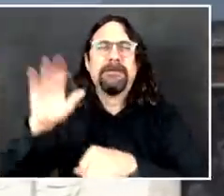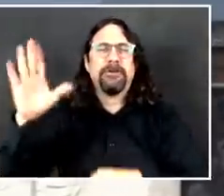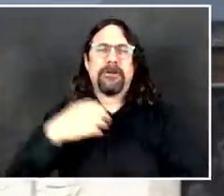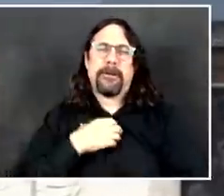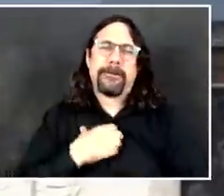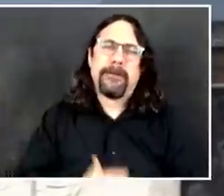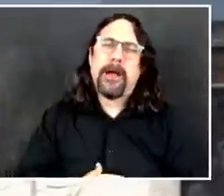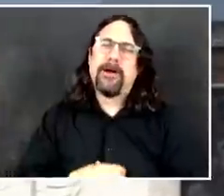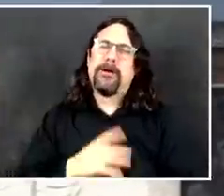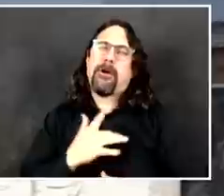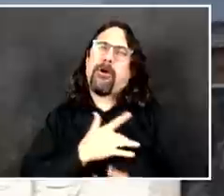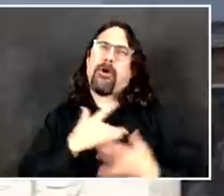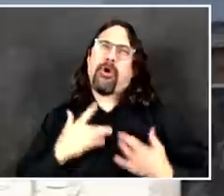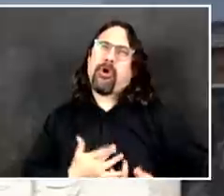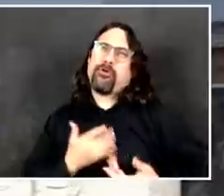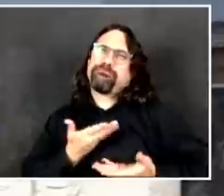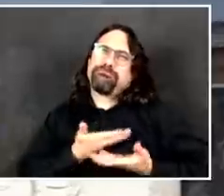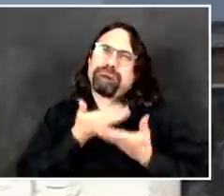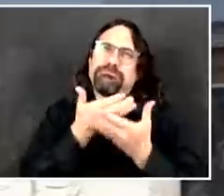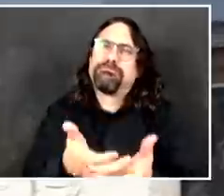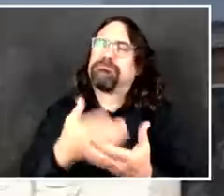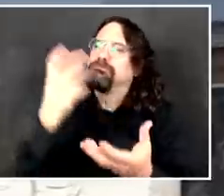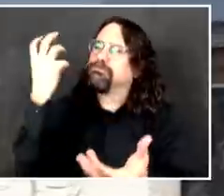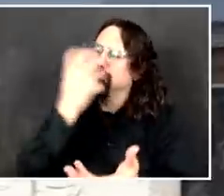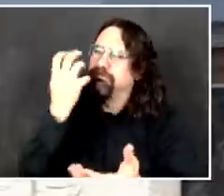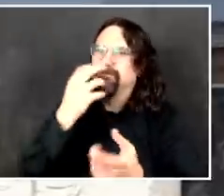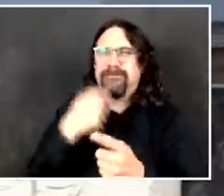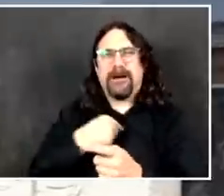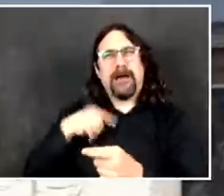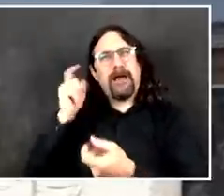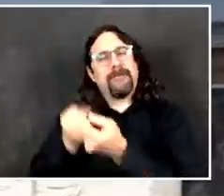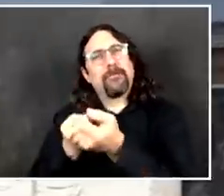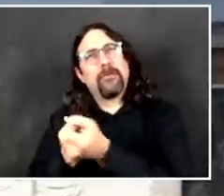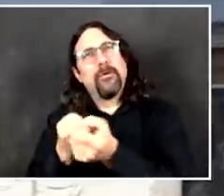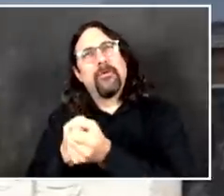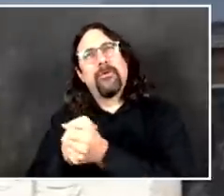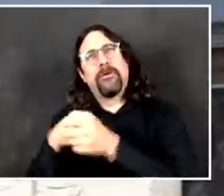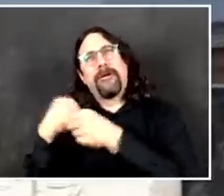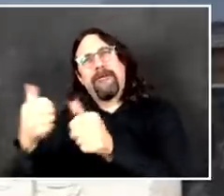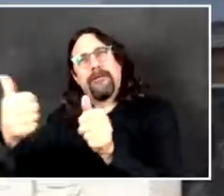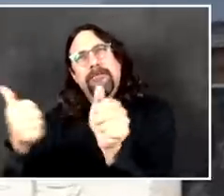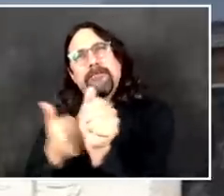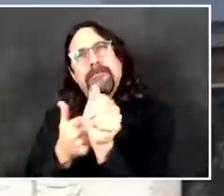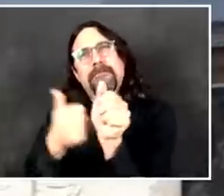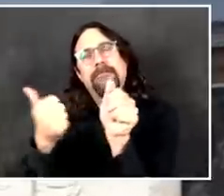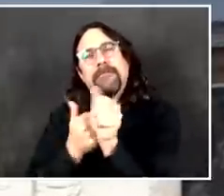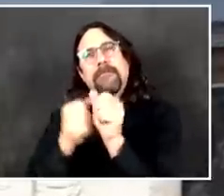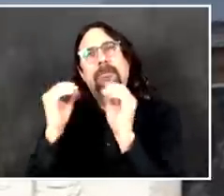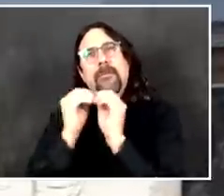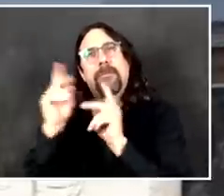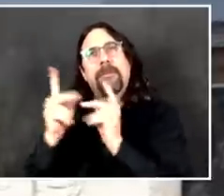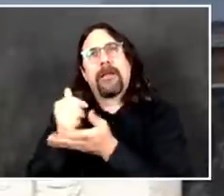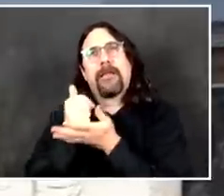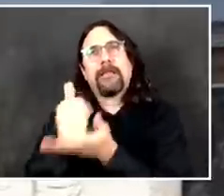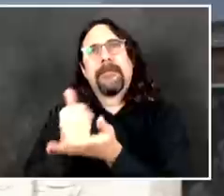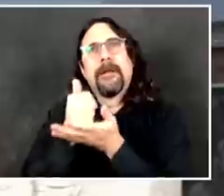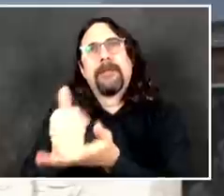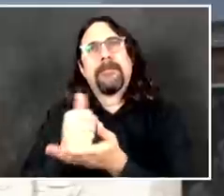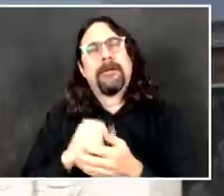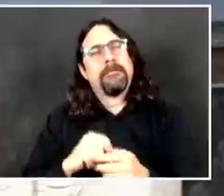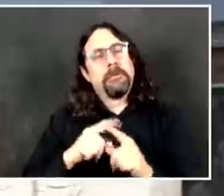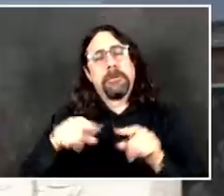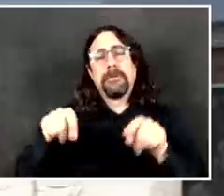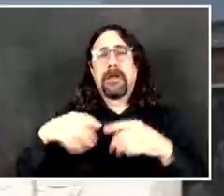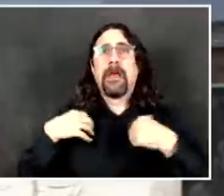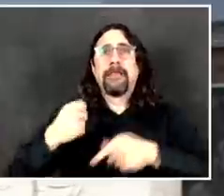amazing progress in just a few weeks. And I've taken you to some of those places to see the face shields being made